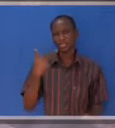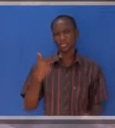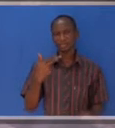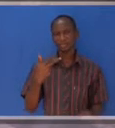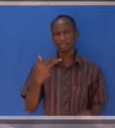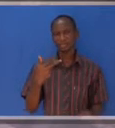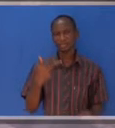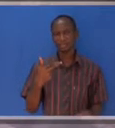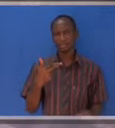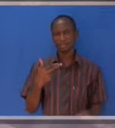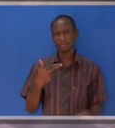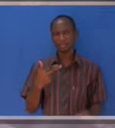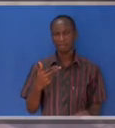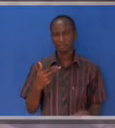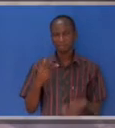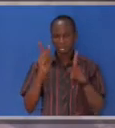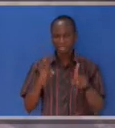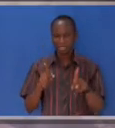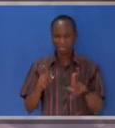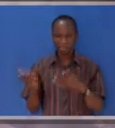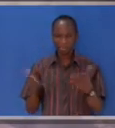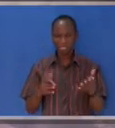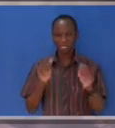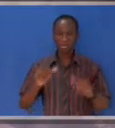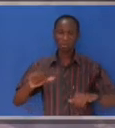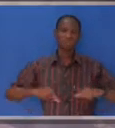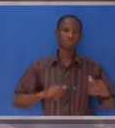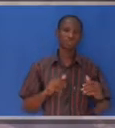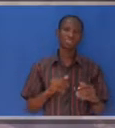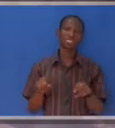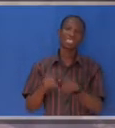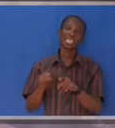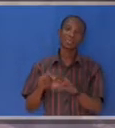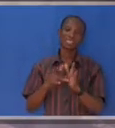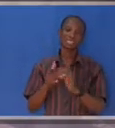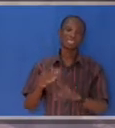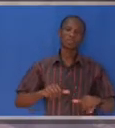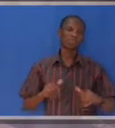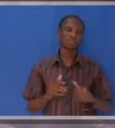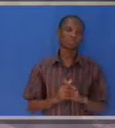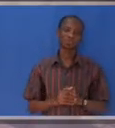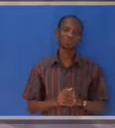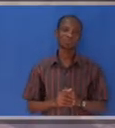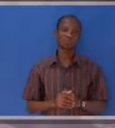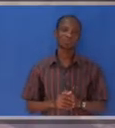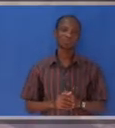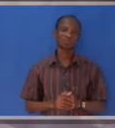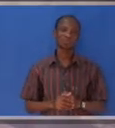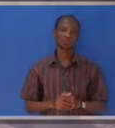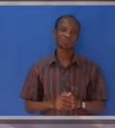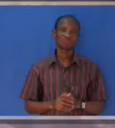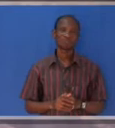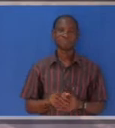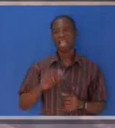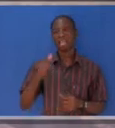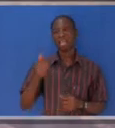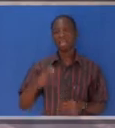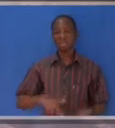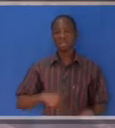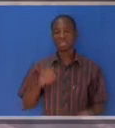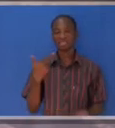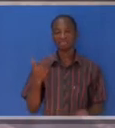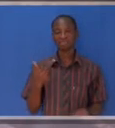no obetumi aka sa asom a Jesus kan ye afa ono sa nipa no a ono ane ho esun fufuro bie ni